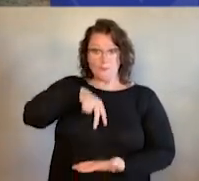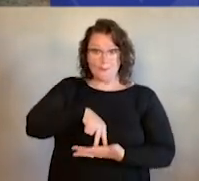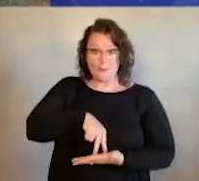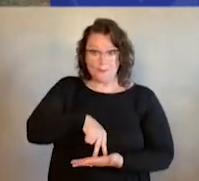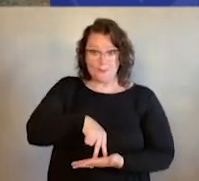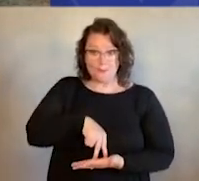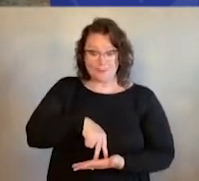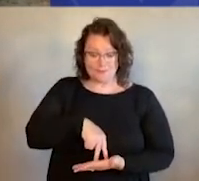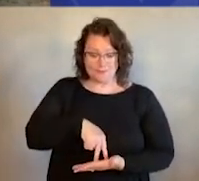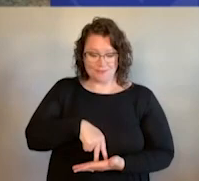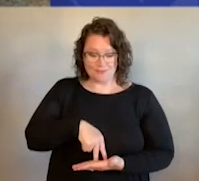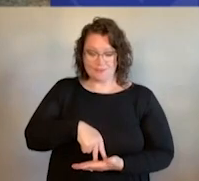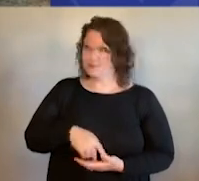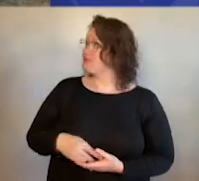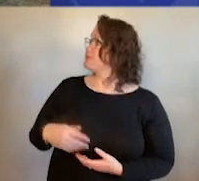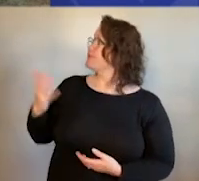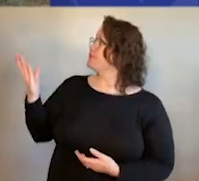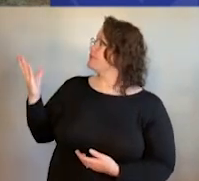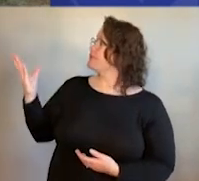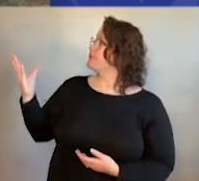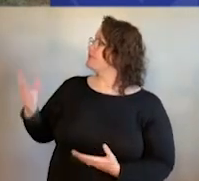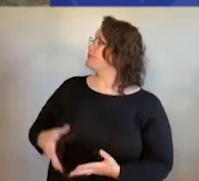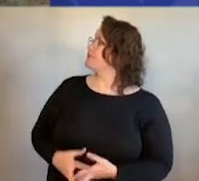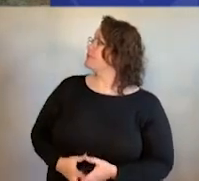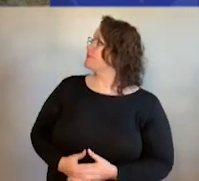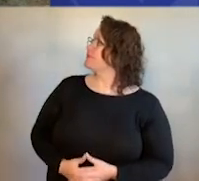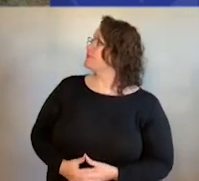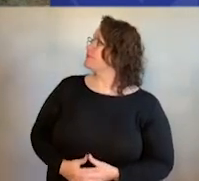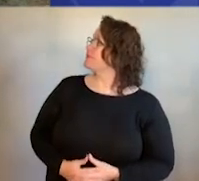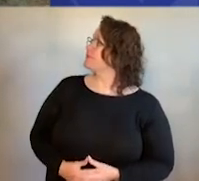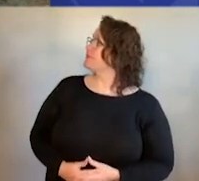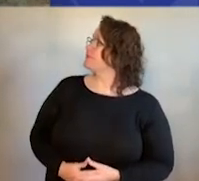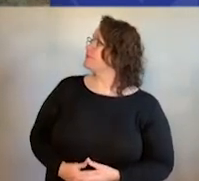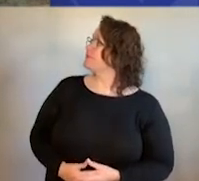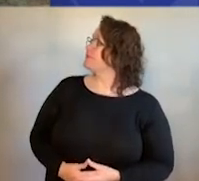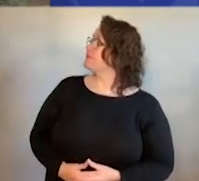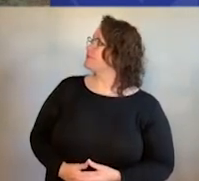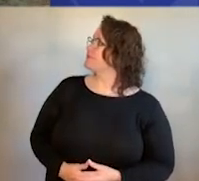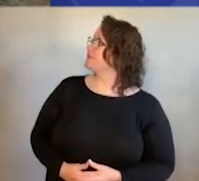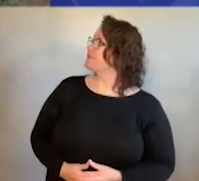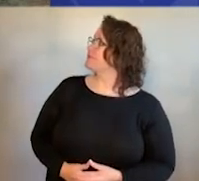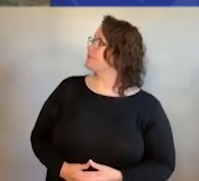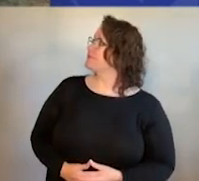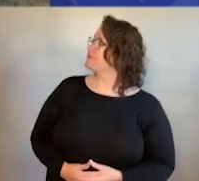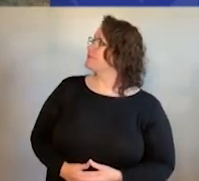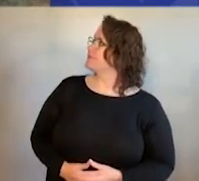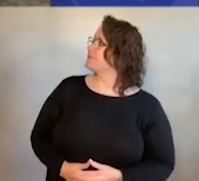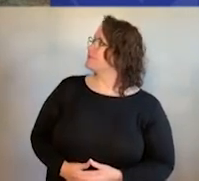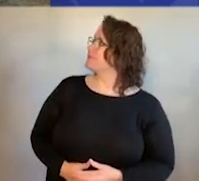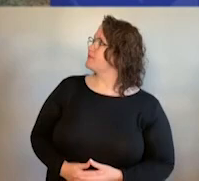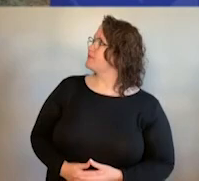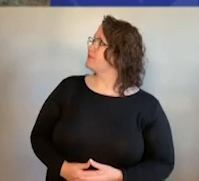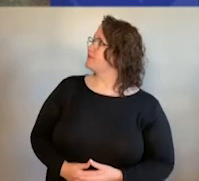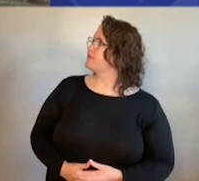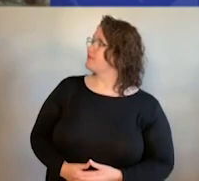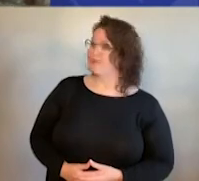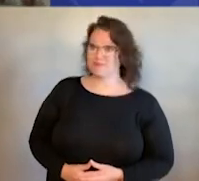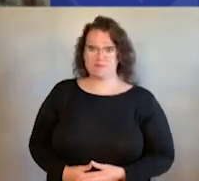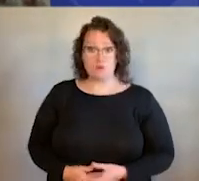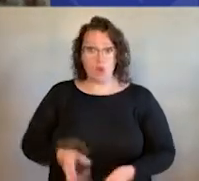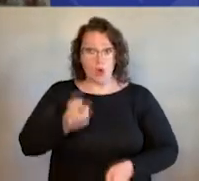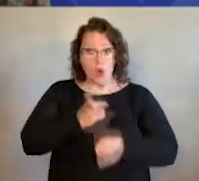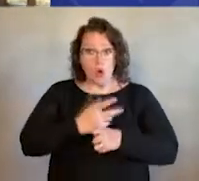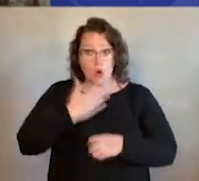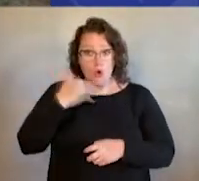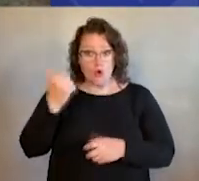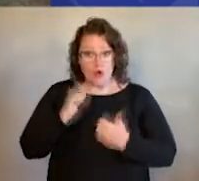to the sky. Squat down, put your legs out, bring them back, jump to the sky. If you want to make it